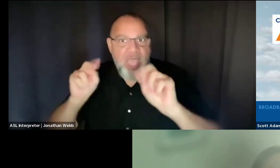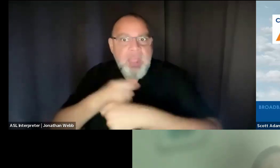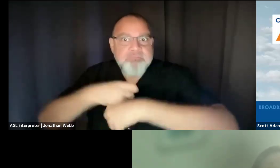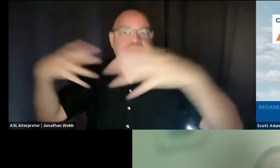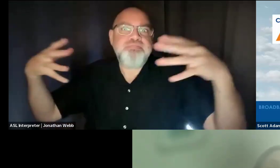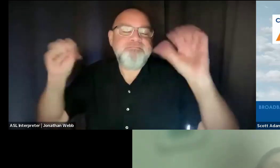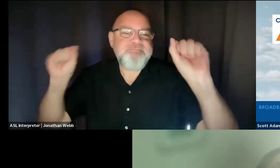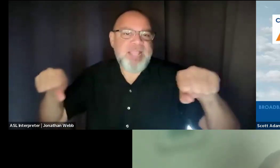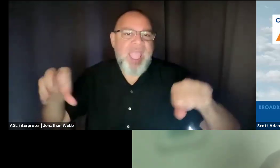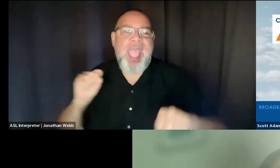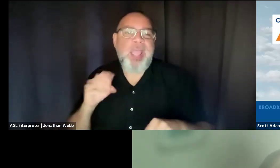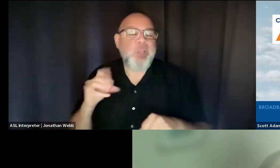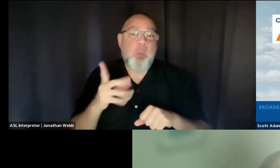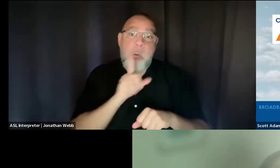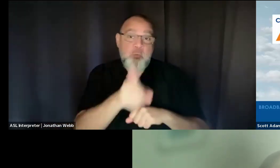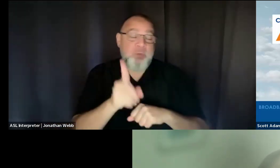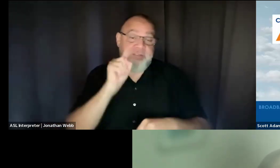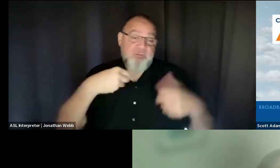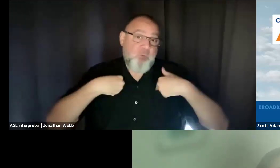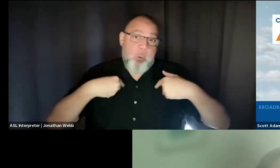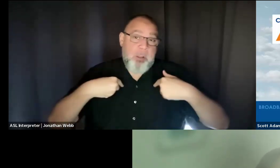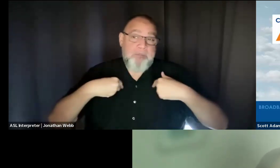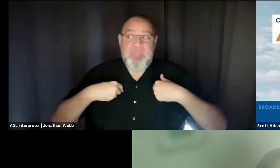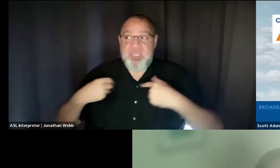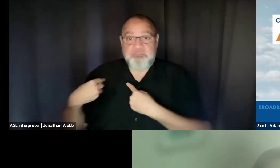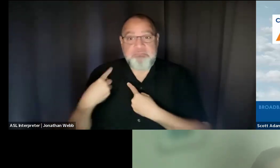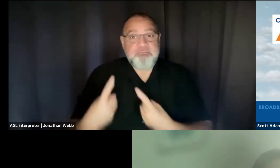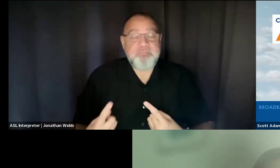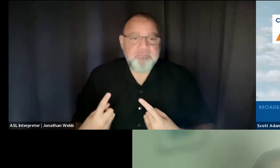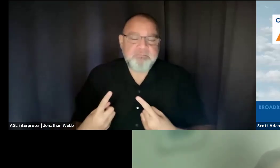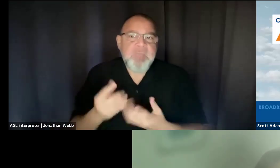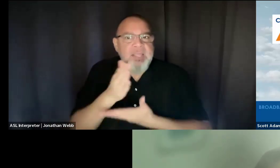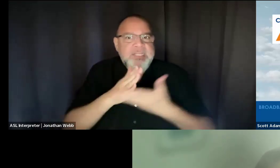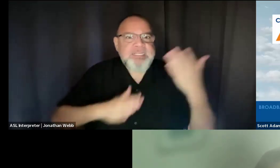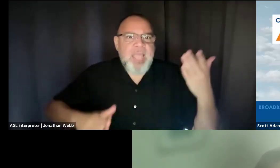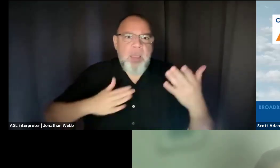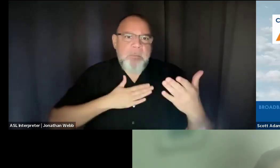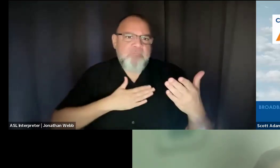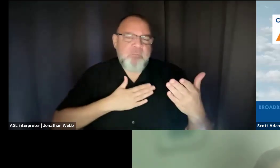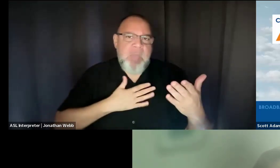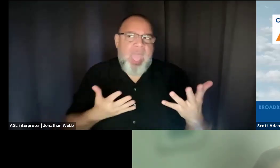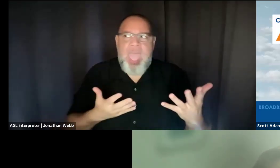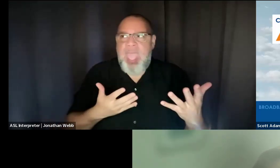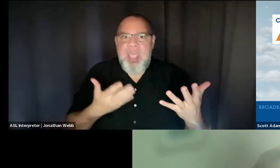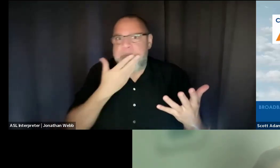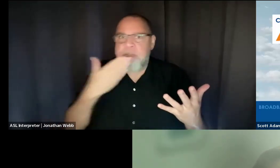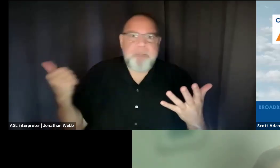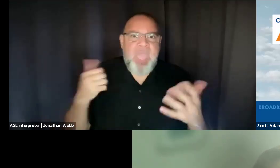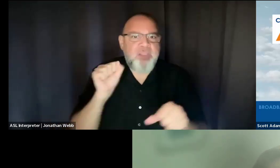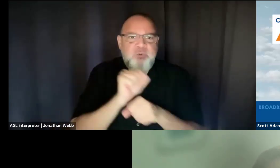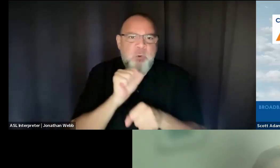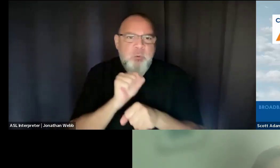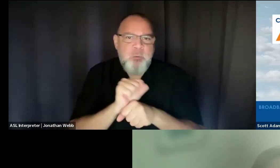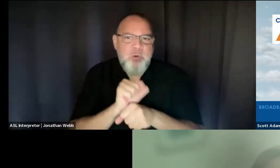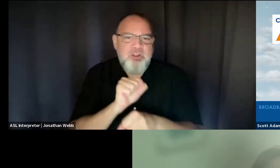has been, to me, this has been some of the like most rewarding work for me, not just at the state or earlier, just to be